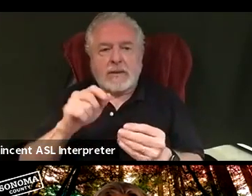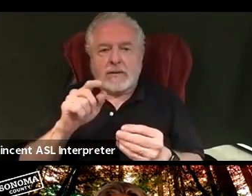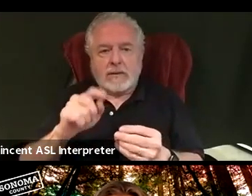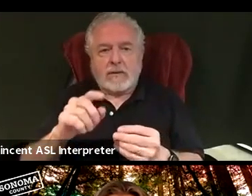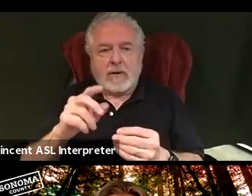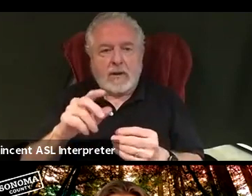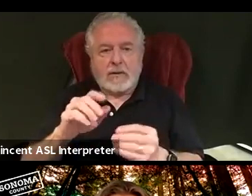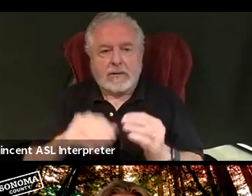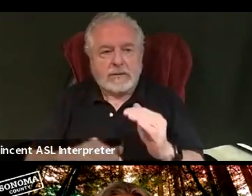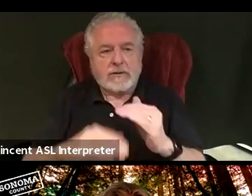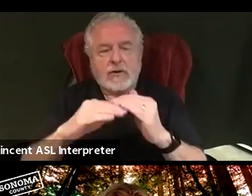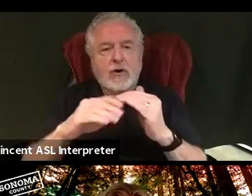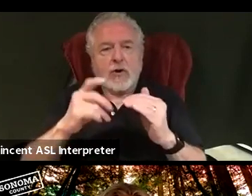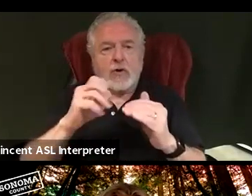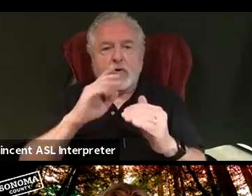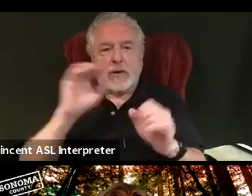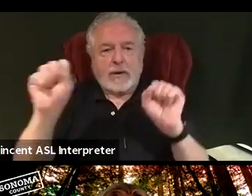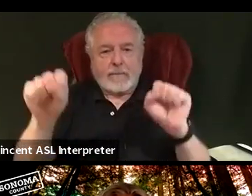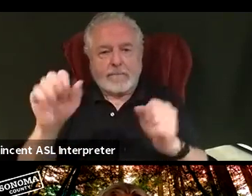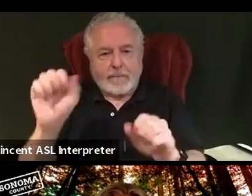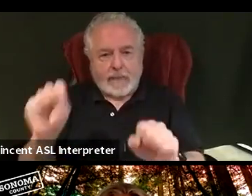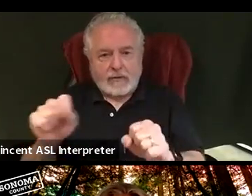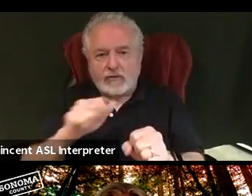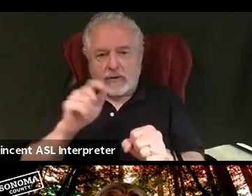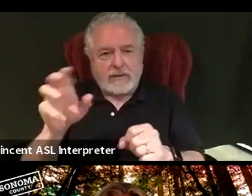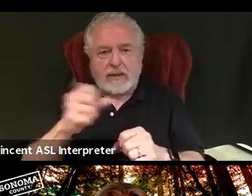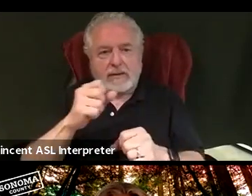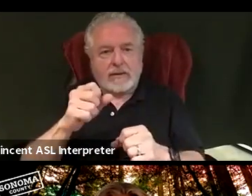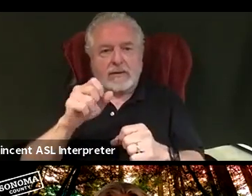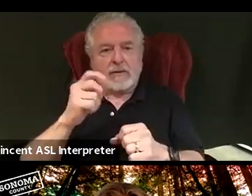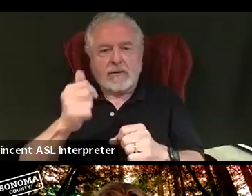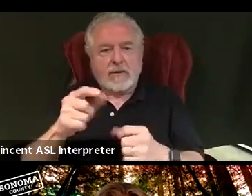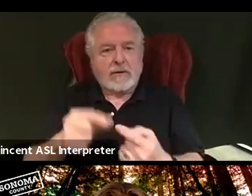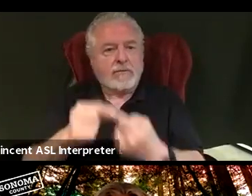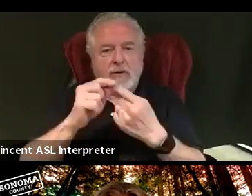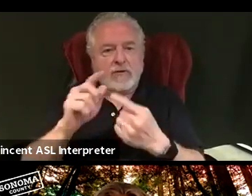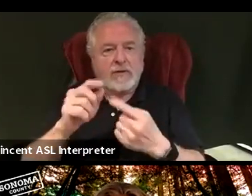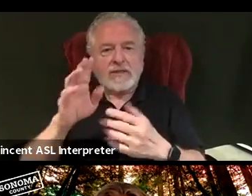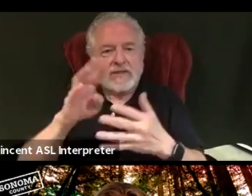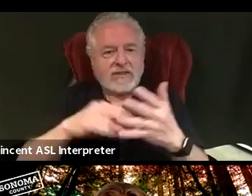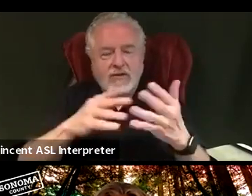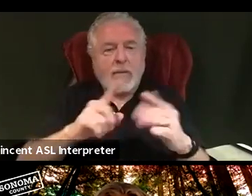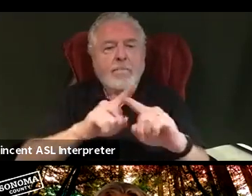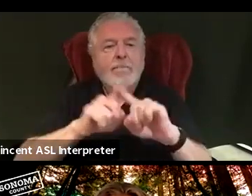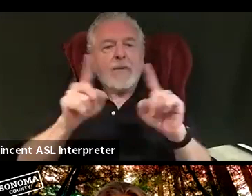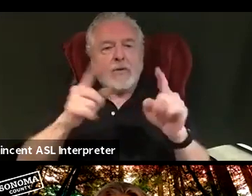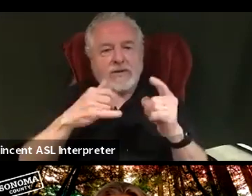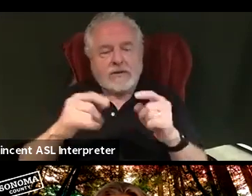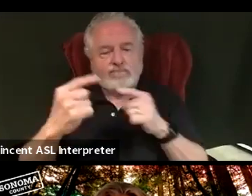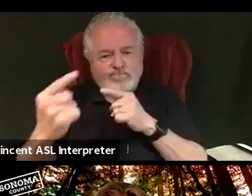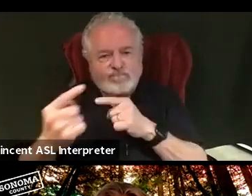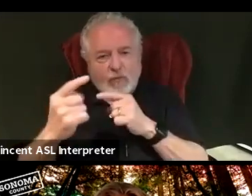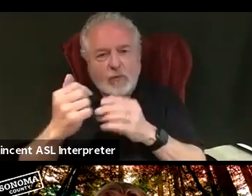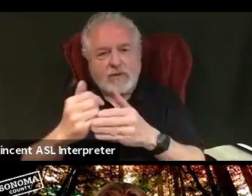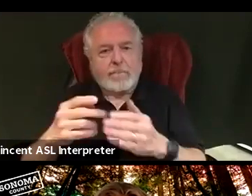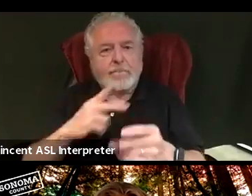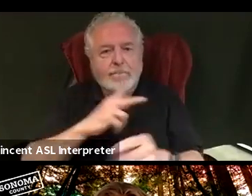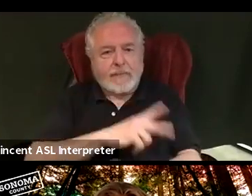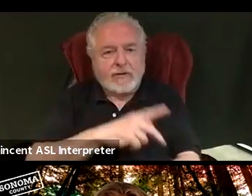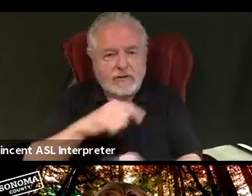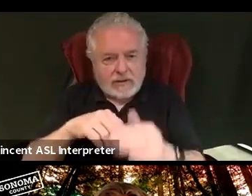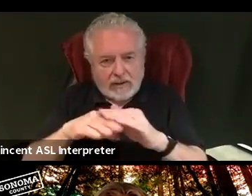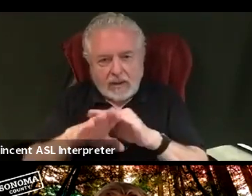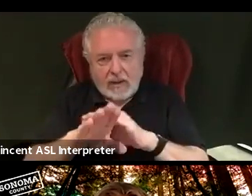nearly at surge. We have great capacity. We don't need to do anything special about scheduling, but we're still struggling with some patients who are coming